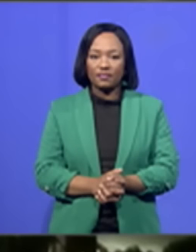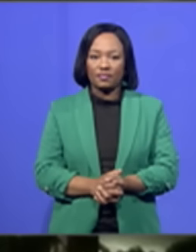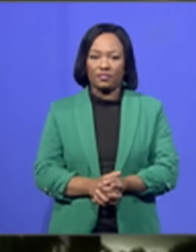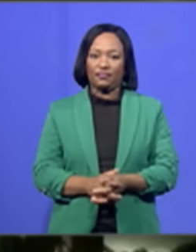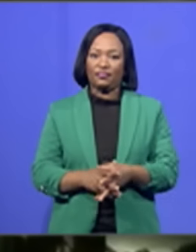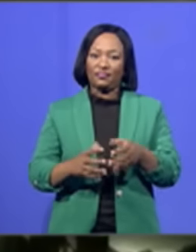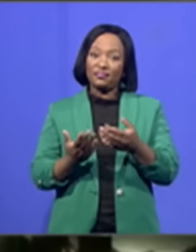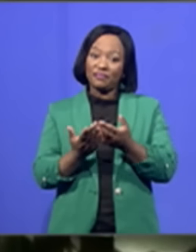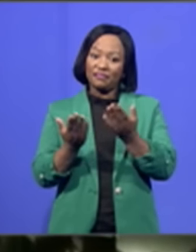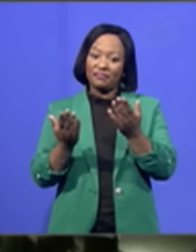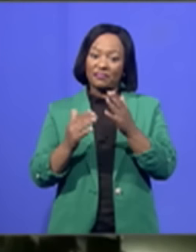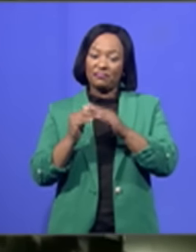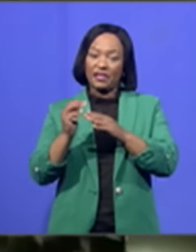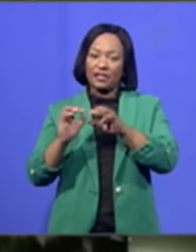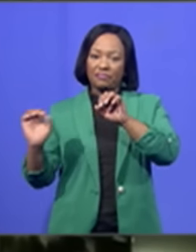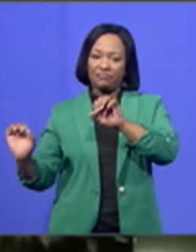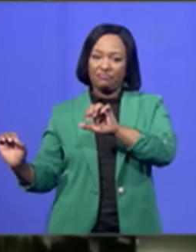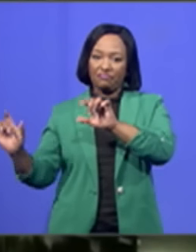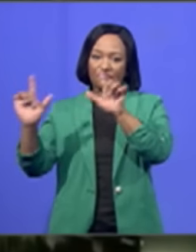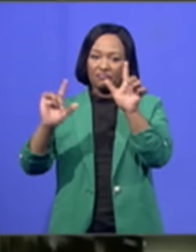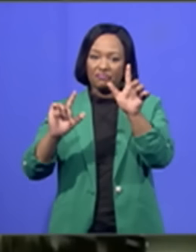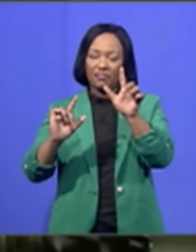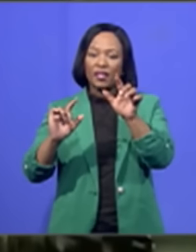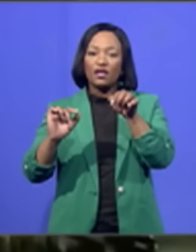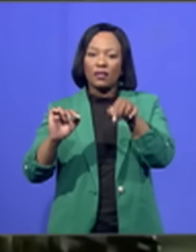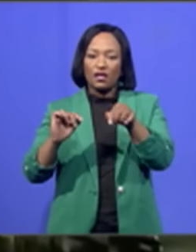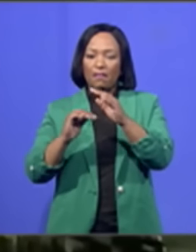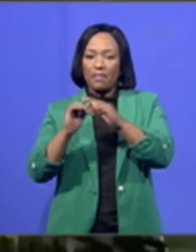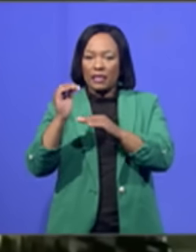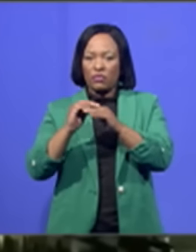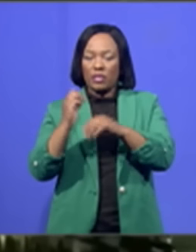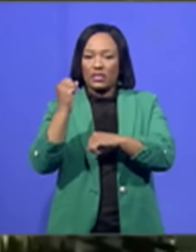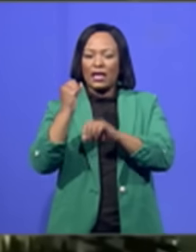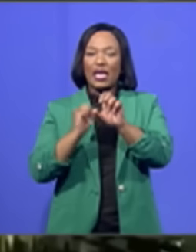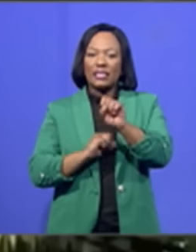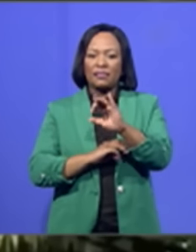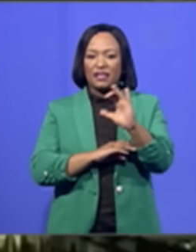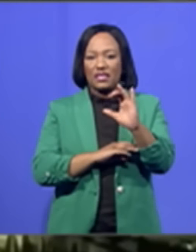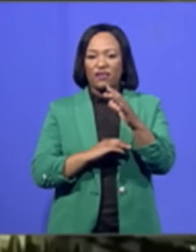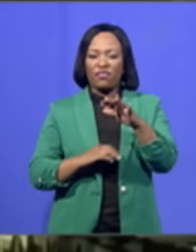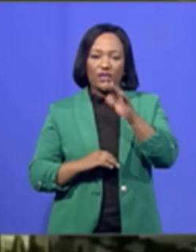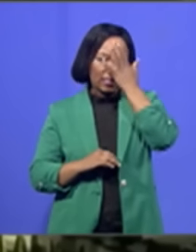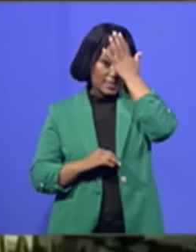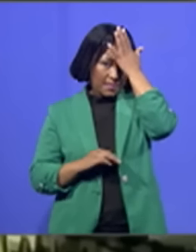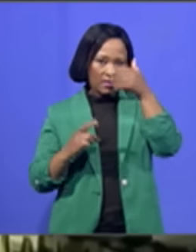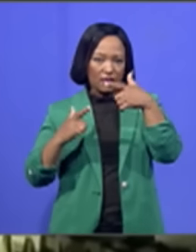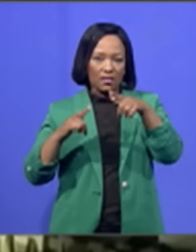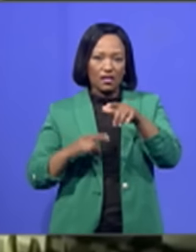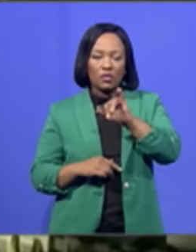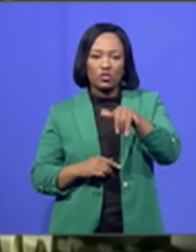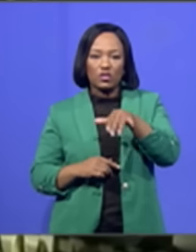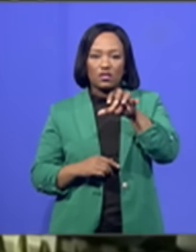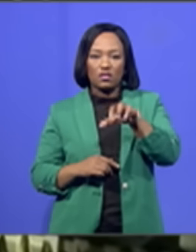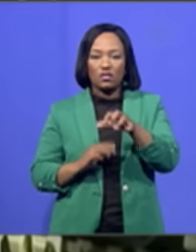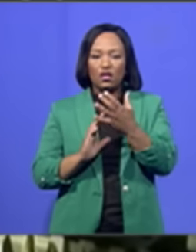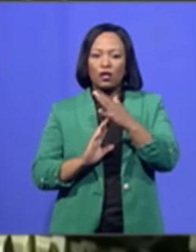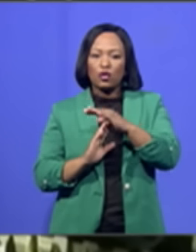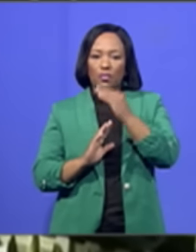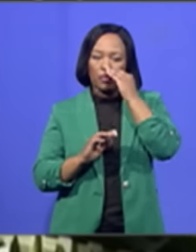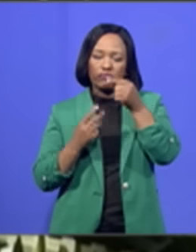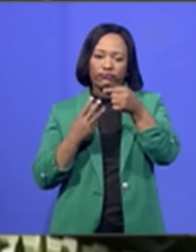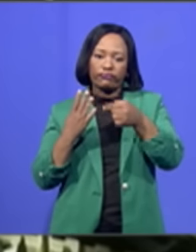Kgolo tjana o re gore o sha gore ditaba tša leleme la Sepedi tšeo di tla go wena ka go tloga go tšwa dikantorong tša SABC ka Auckland Park, Johannesburg. Dihlogo tša tšona